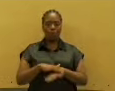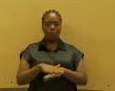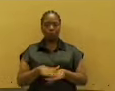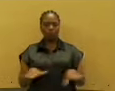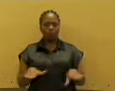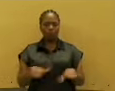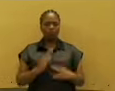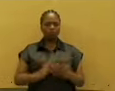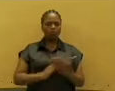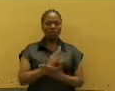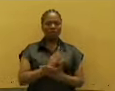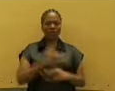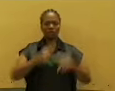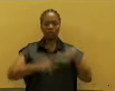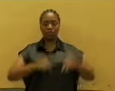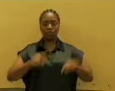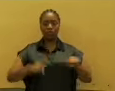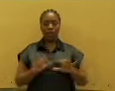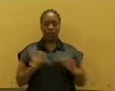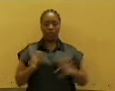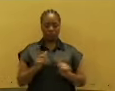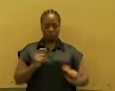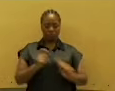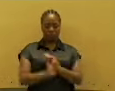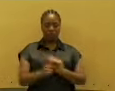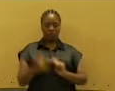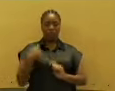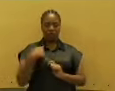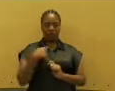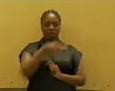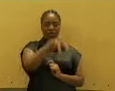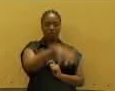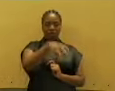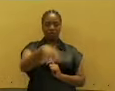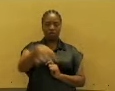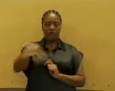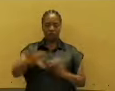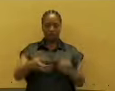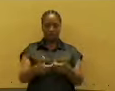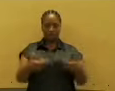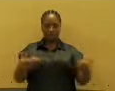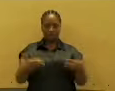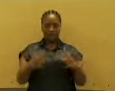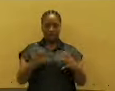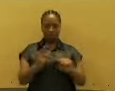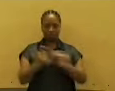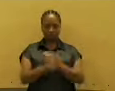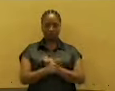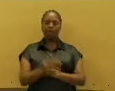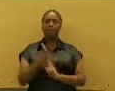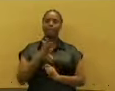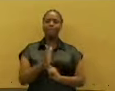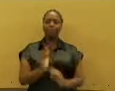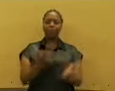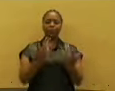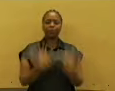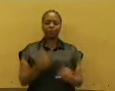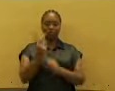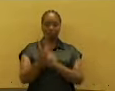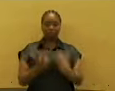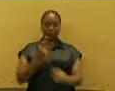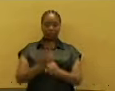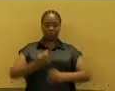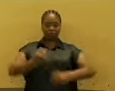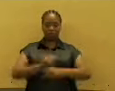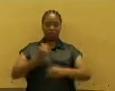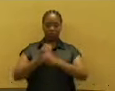about the decolonization of institutions and the digital divide. I'd like us to please now bring our focus back to the work that's